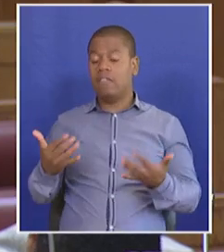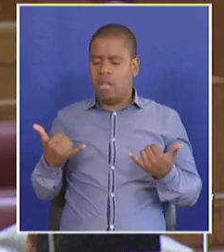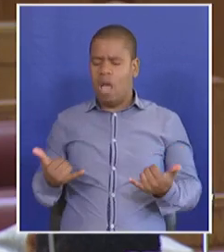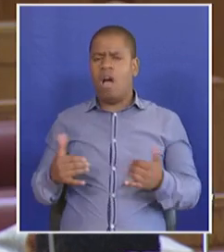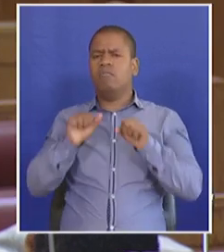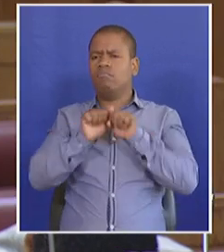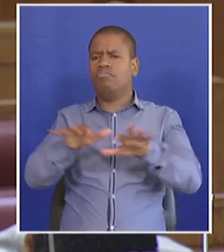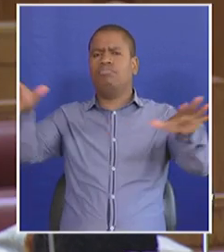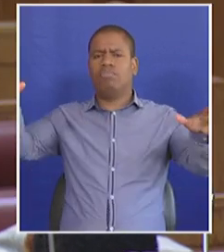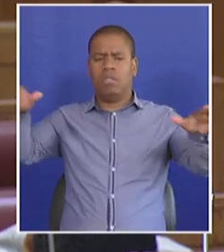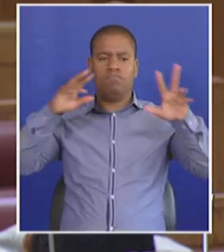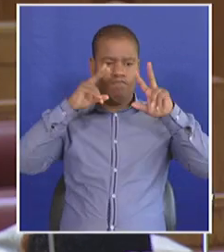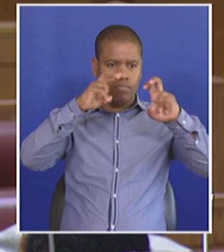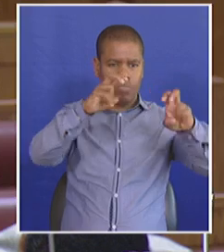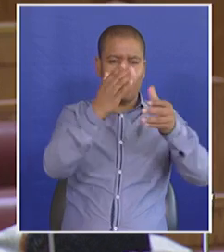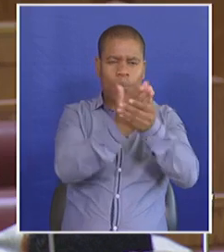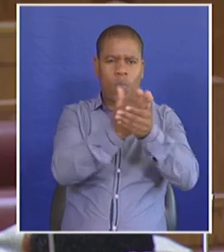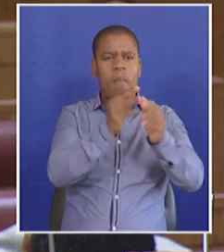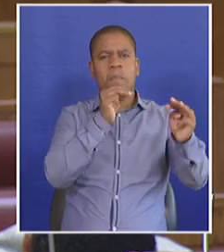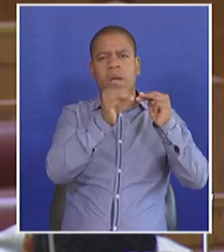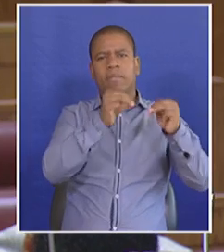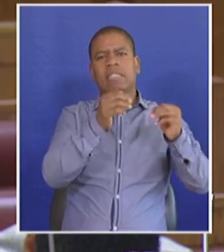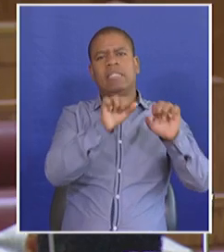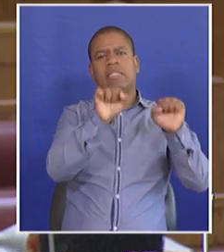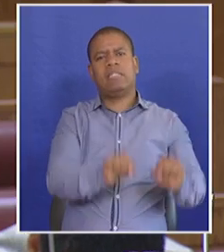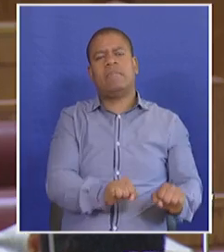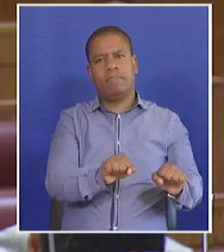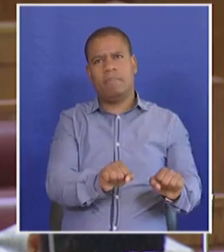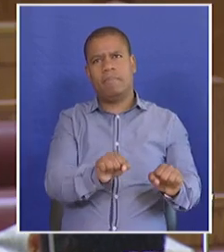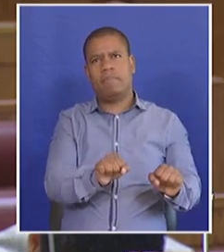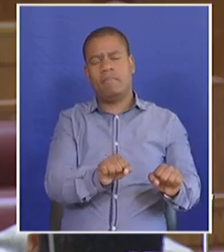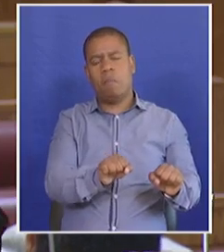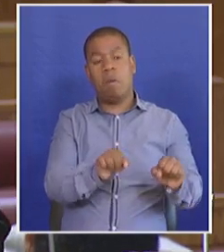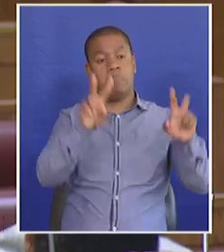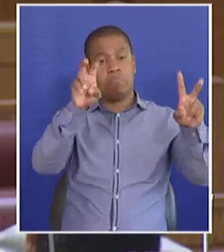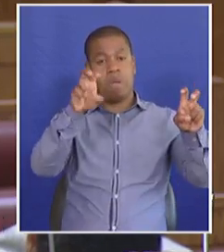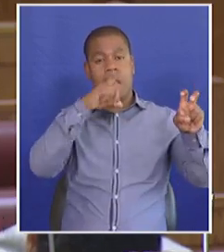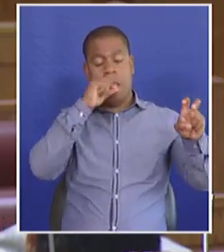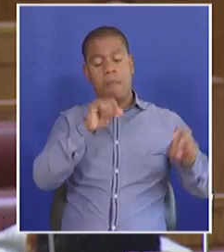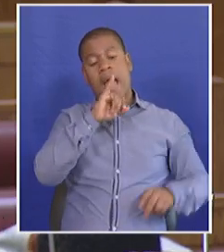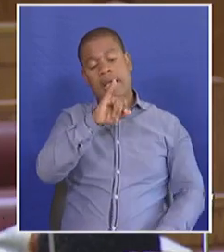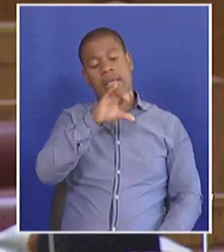the investigative case docket management system, commonly known as